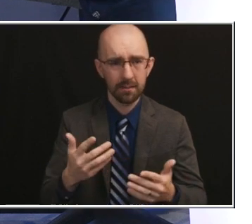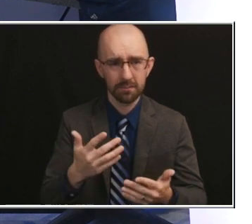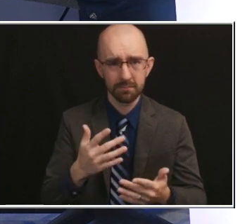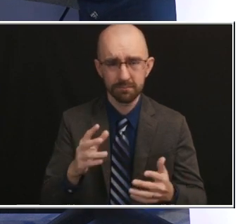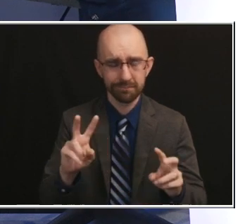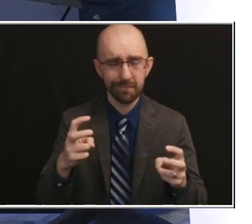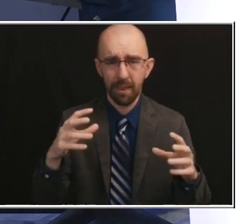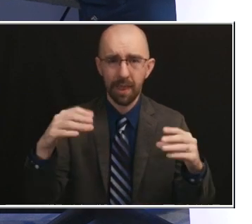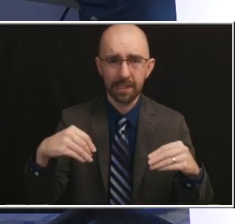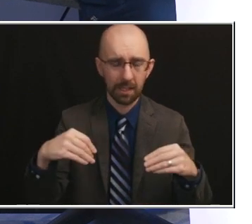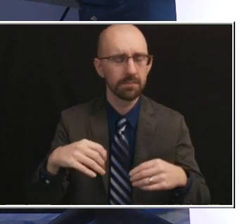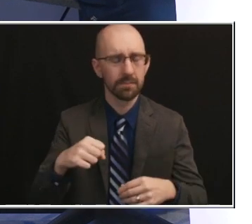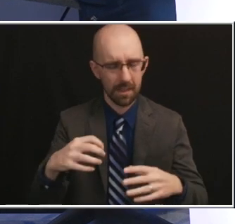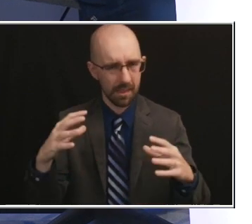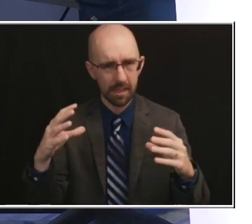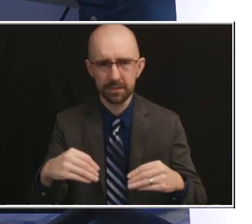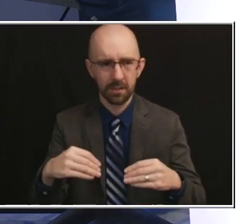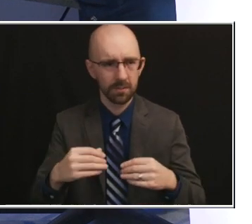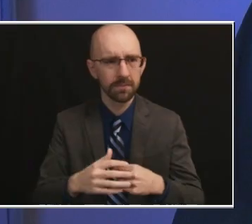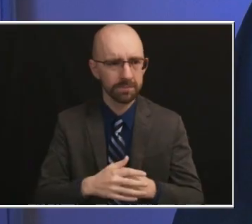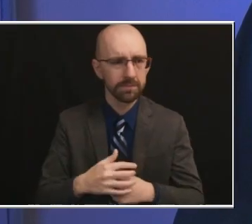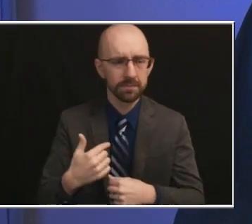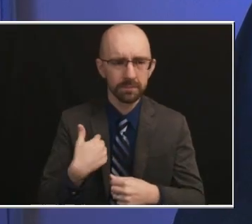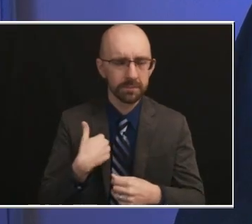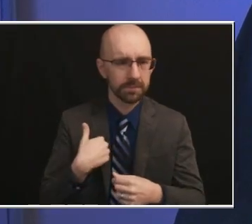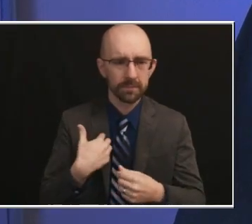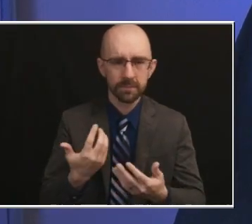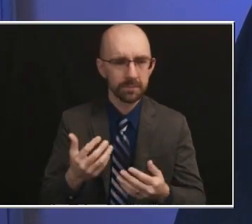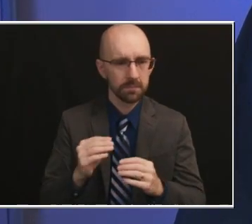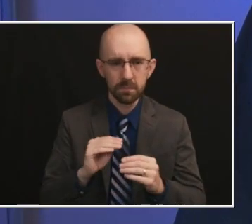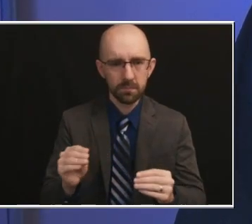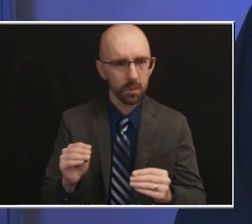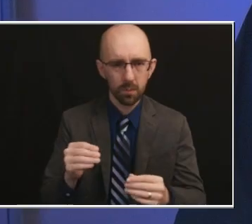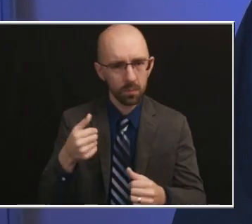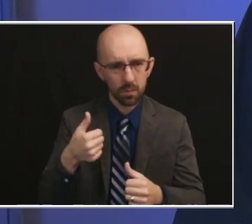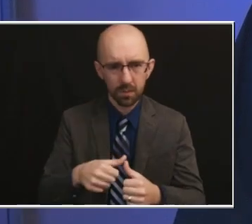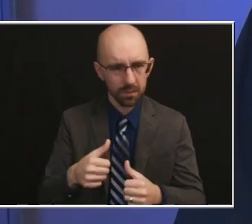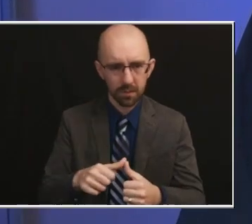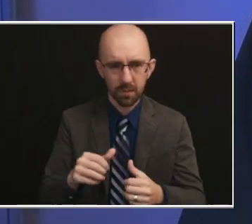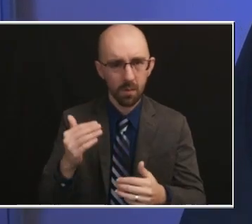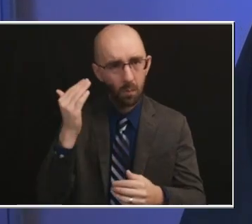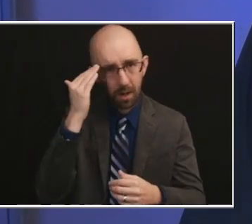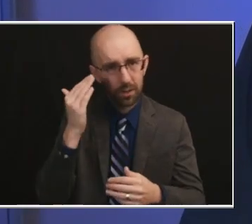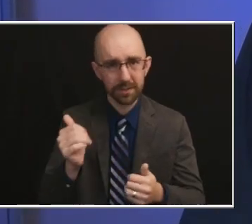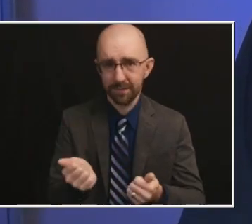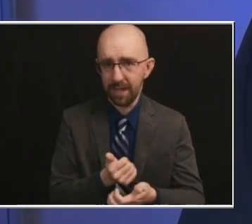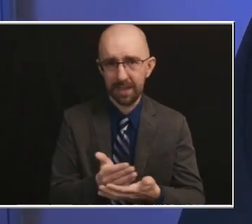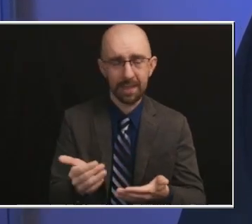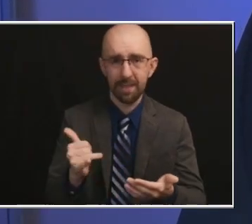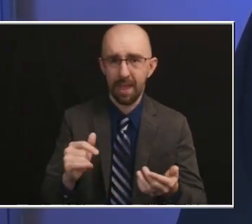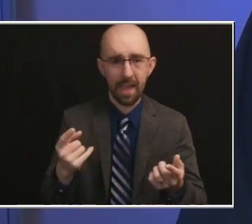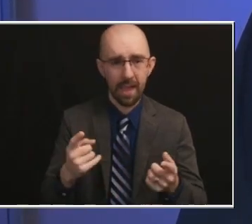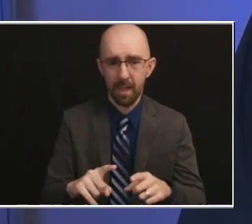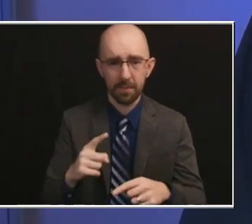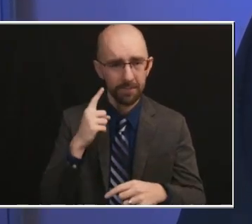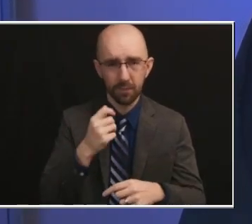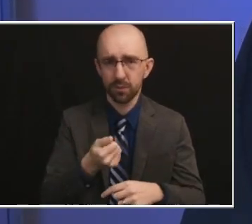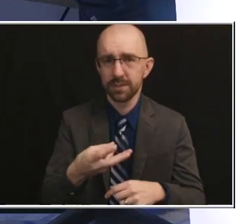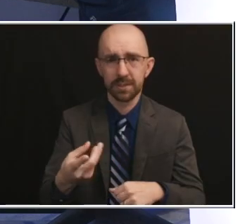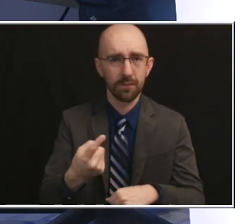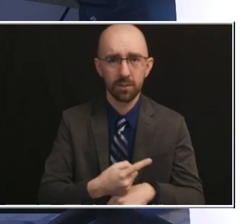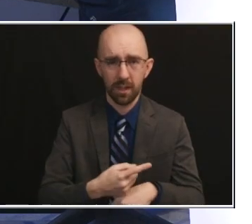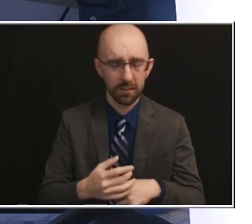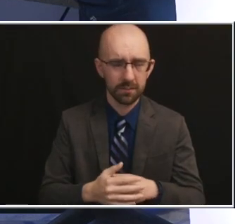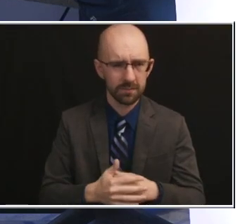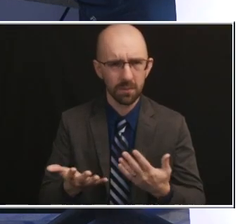you? Lights out for me. I have no recollection or awareness of anything really that happened for several days. What does she